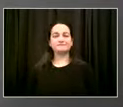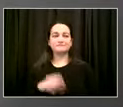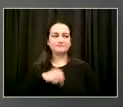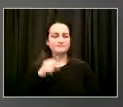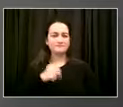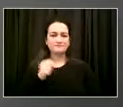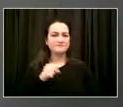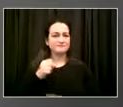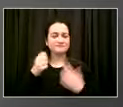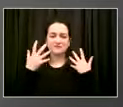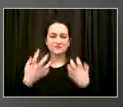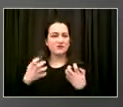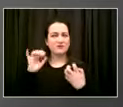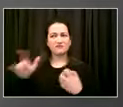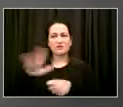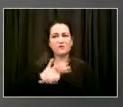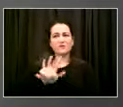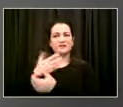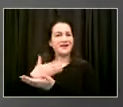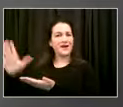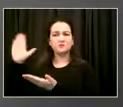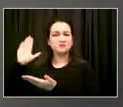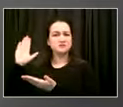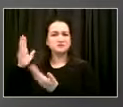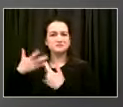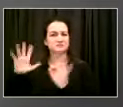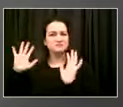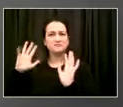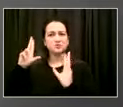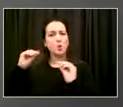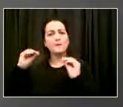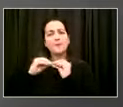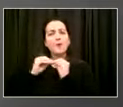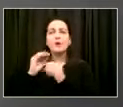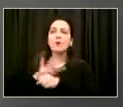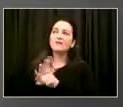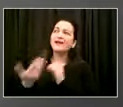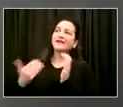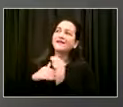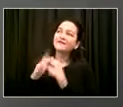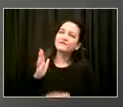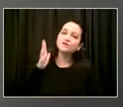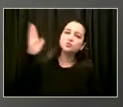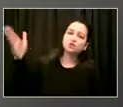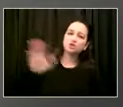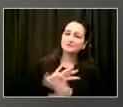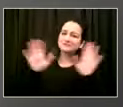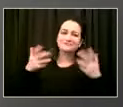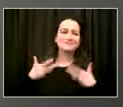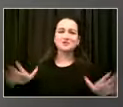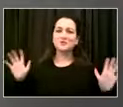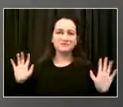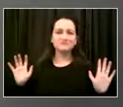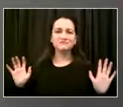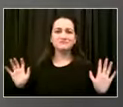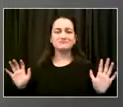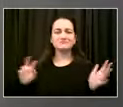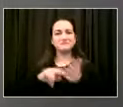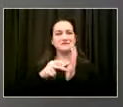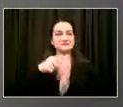less chance there is of variants, the less chance that people who are not vaccinated will get sick. And as I